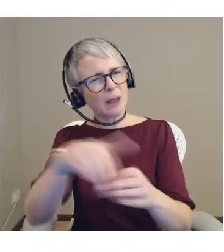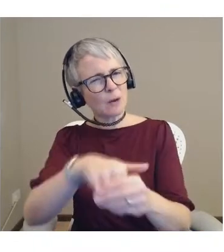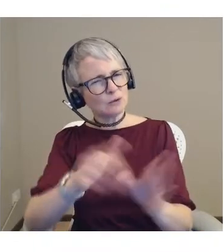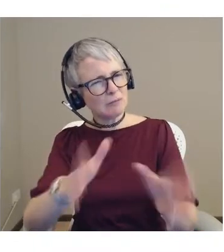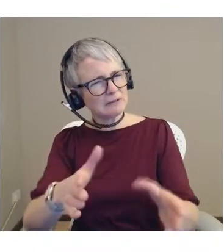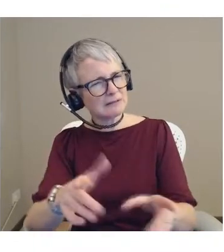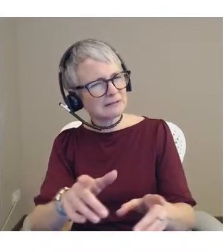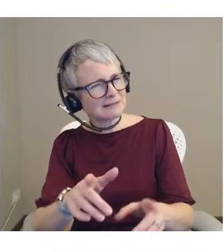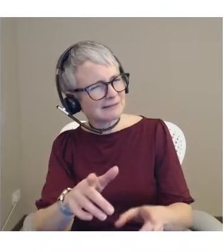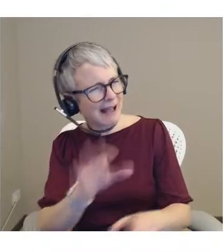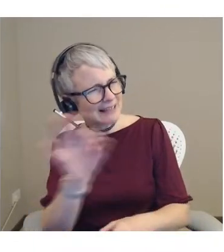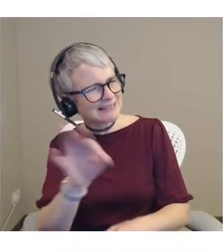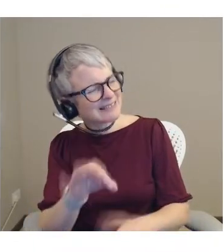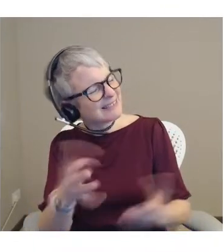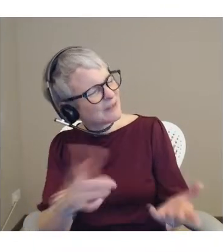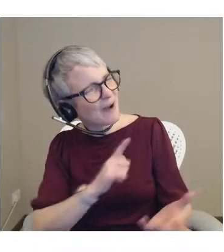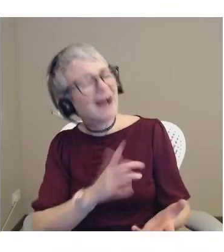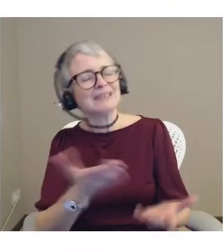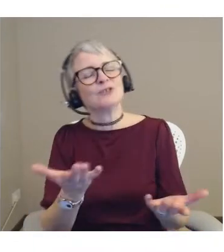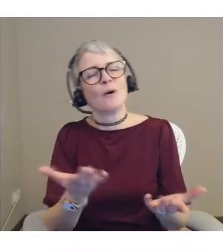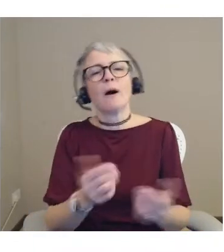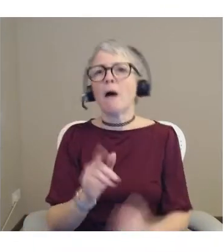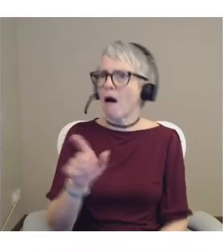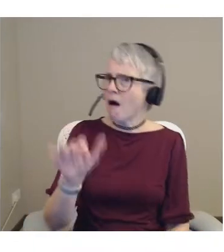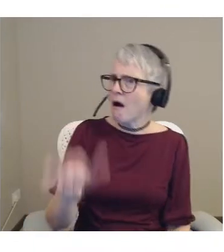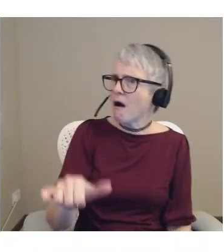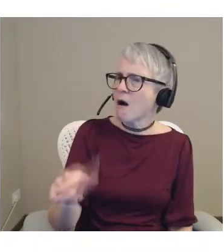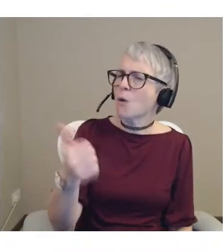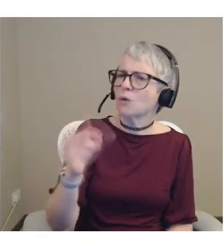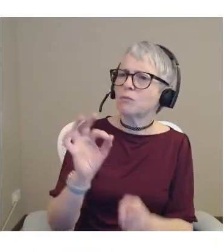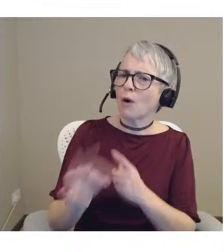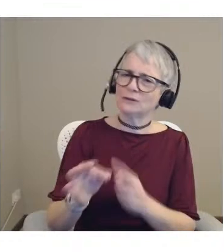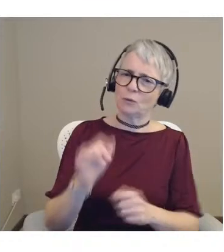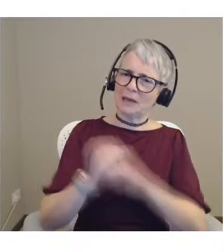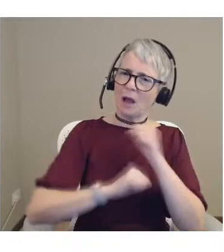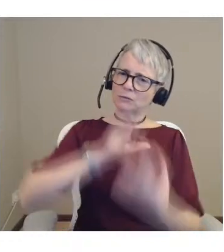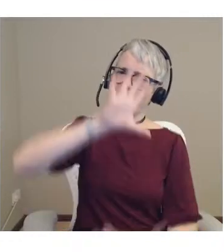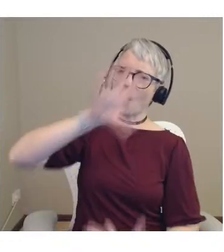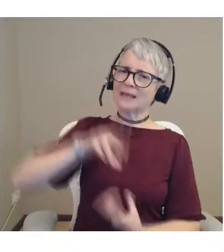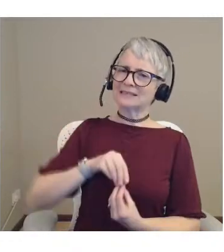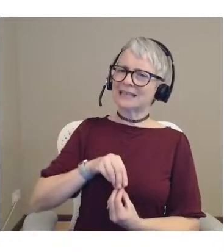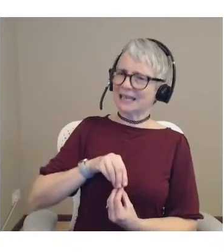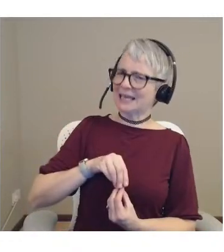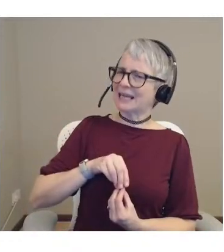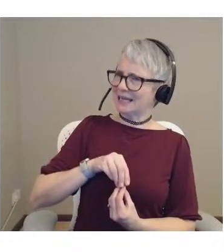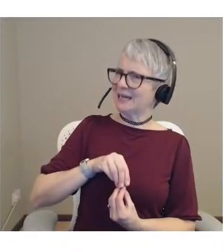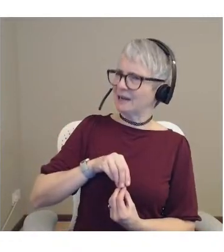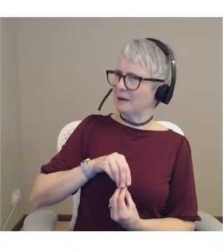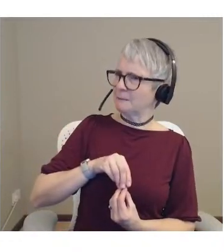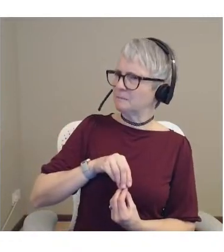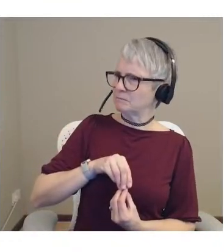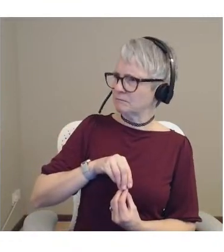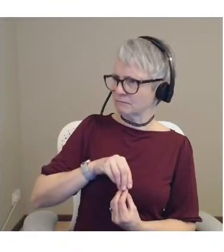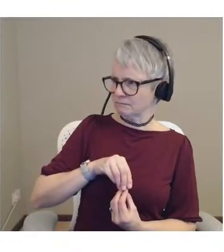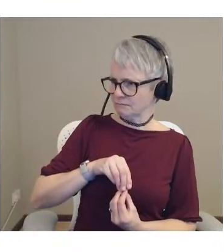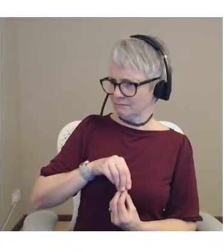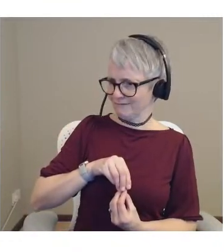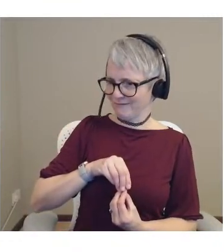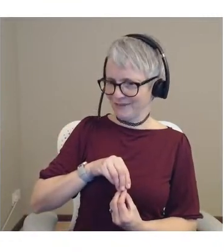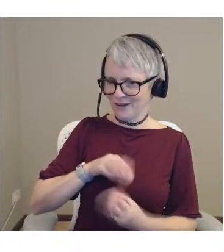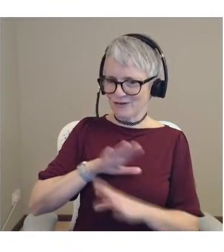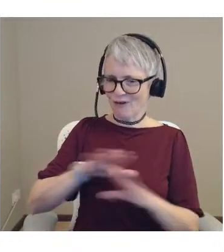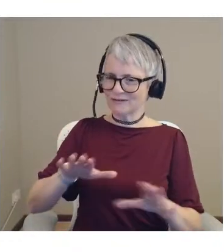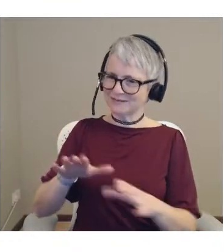really good point. Definitely, it's a holistic thing, isn't it? Digital, it doesn't just sit in silos.